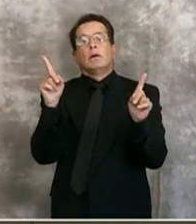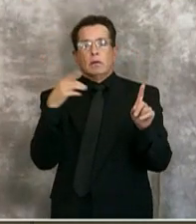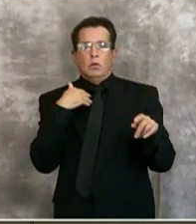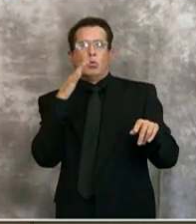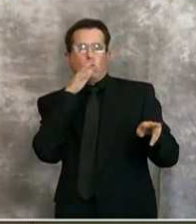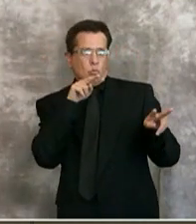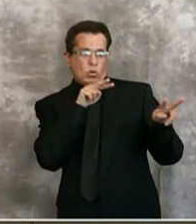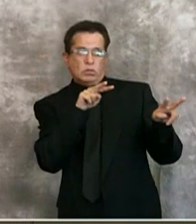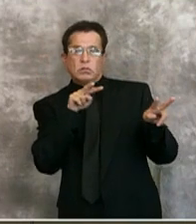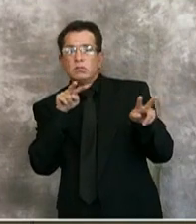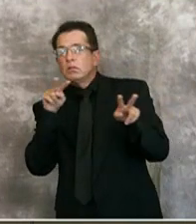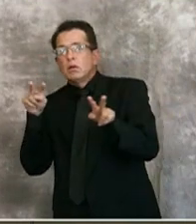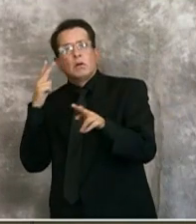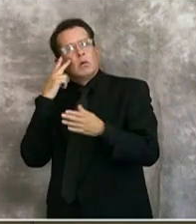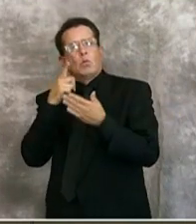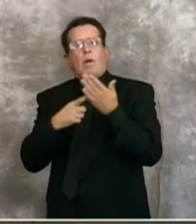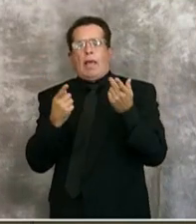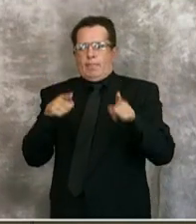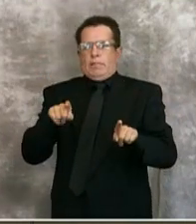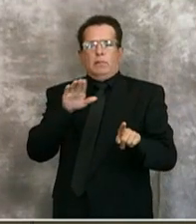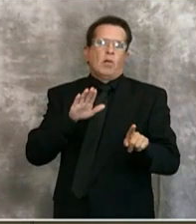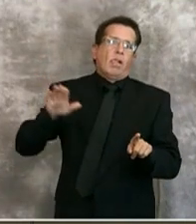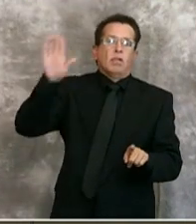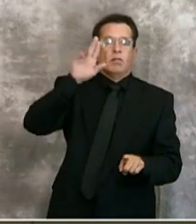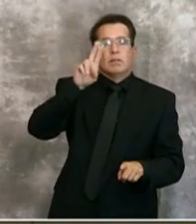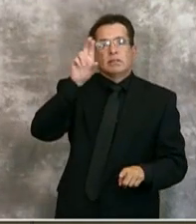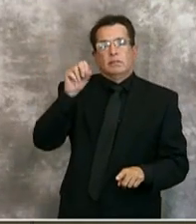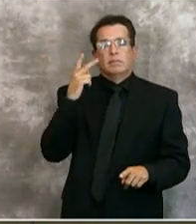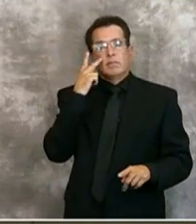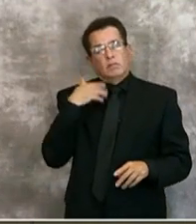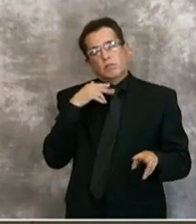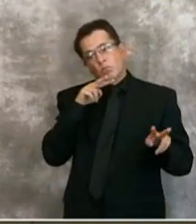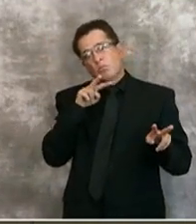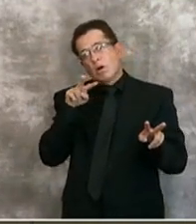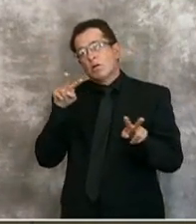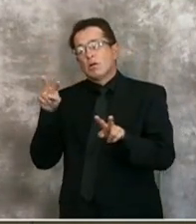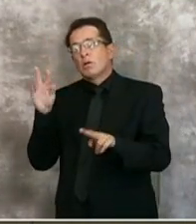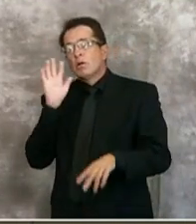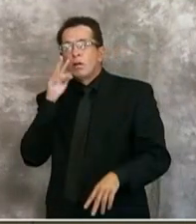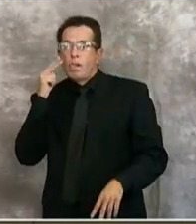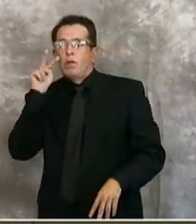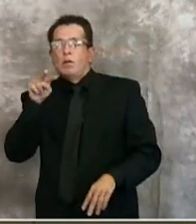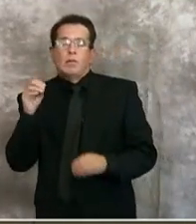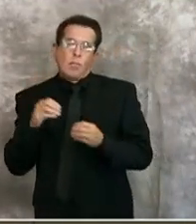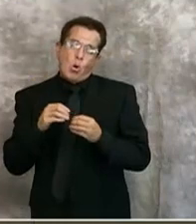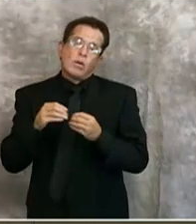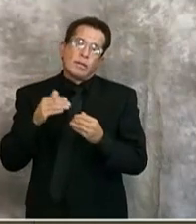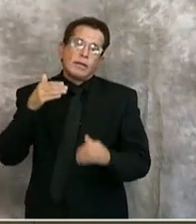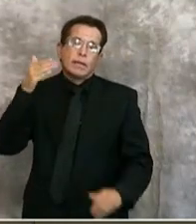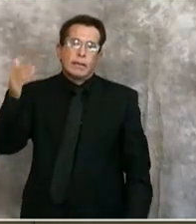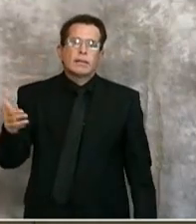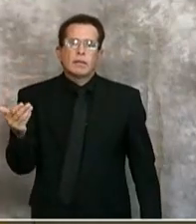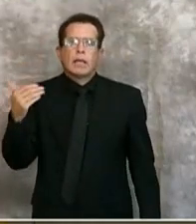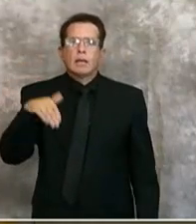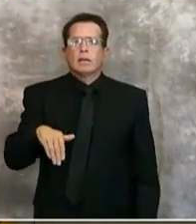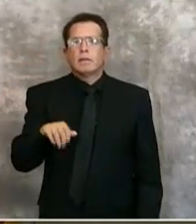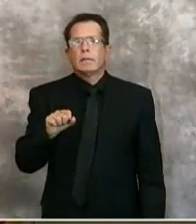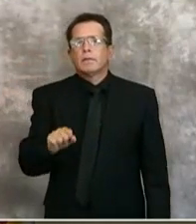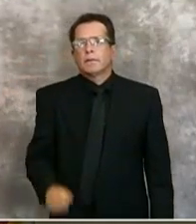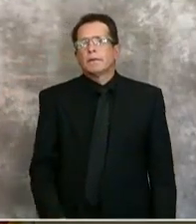reality of what is going on nationally. Thank you. Thank you.